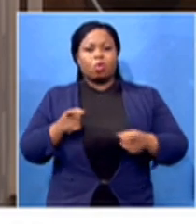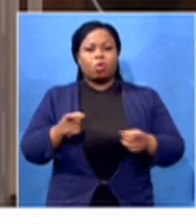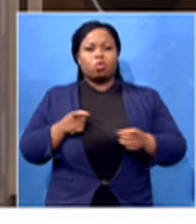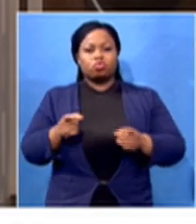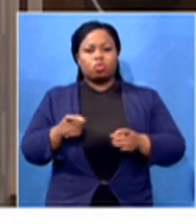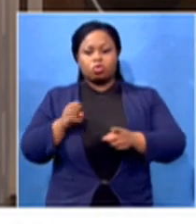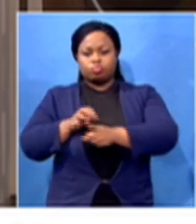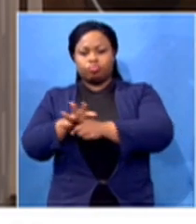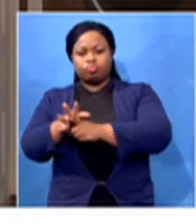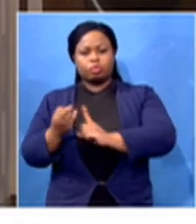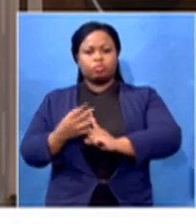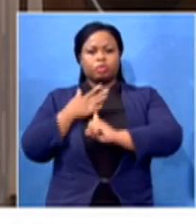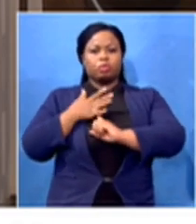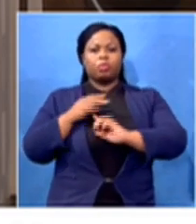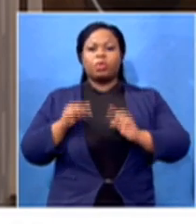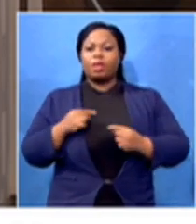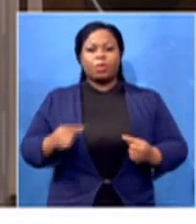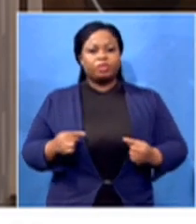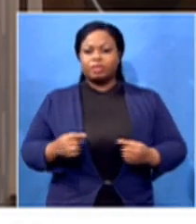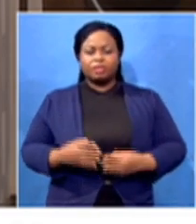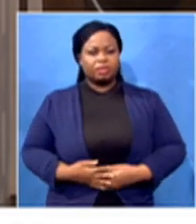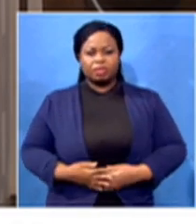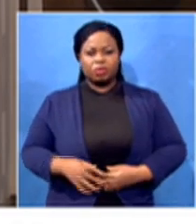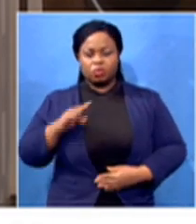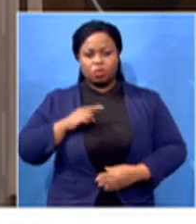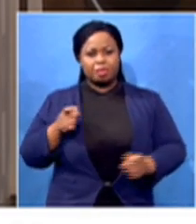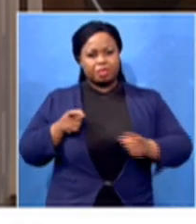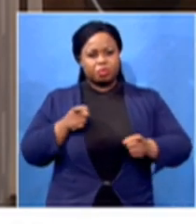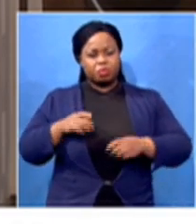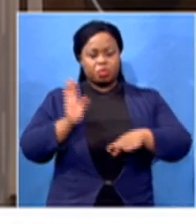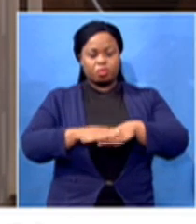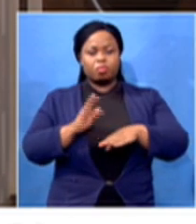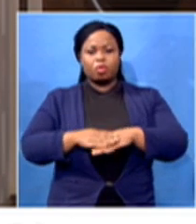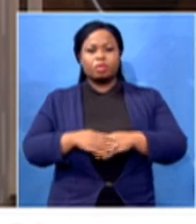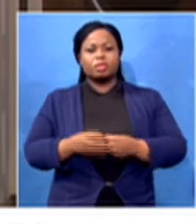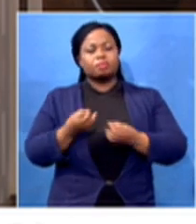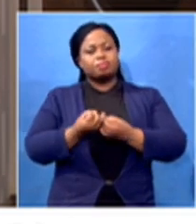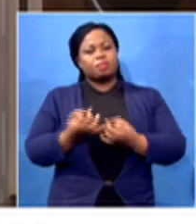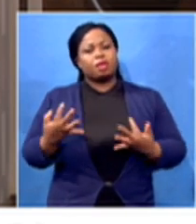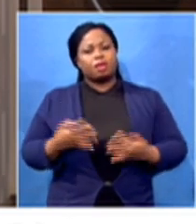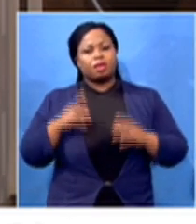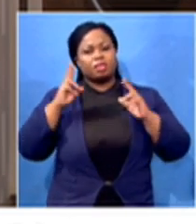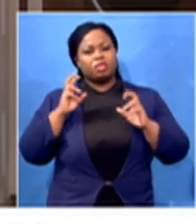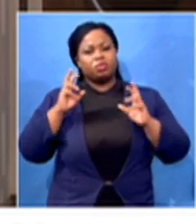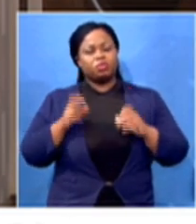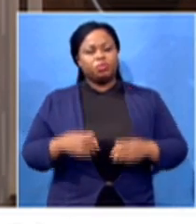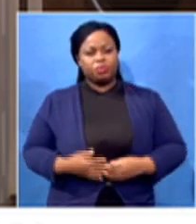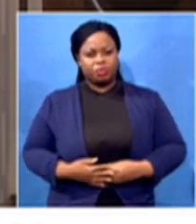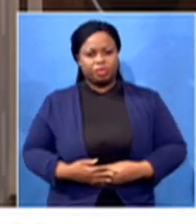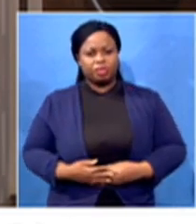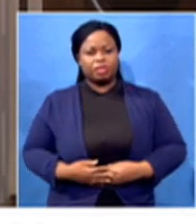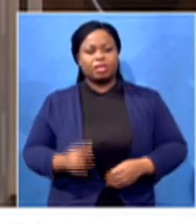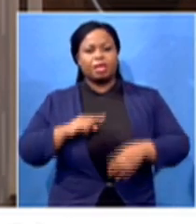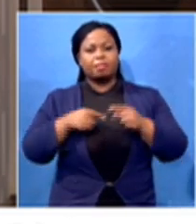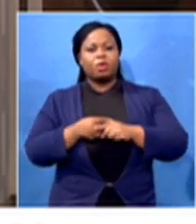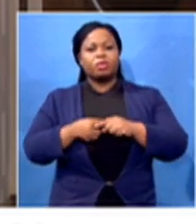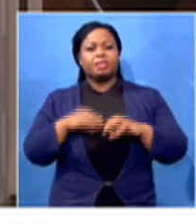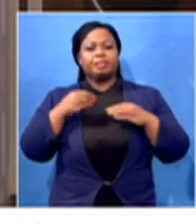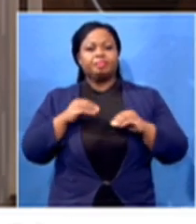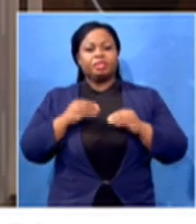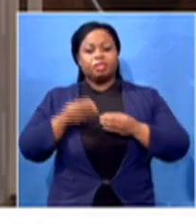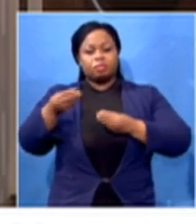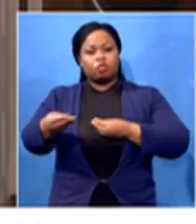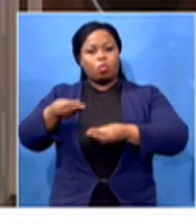both sites. We needed to deal with that. There are many issues touching on trade between the two countries,